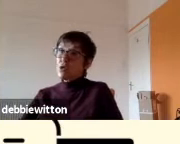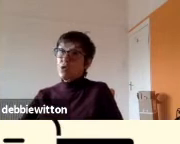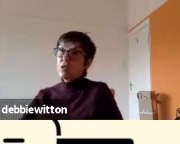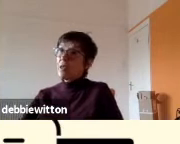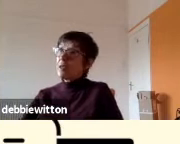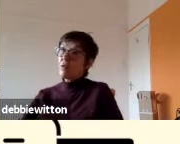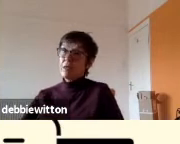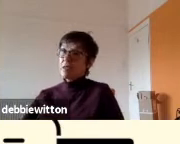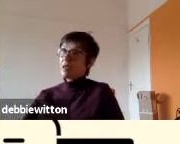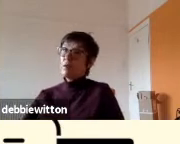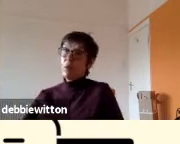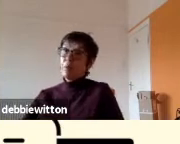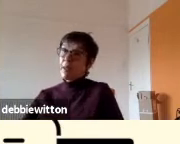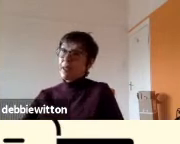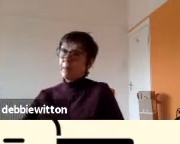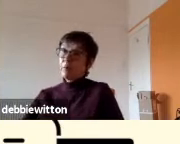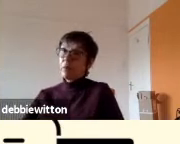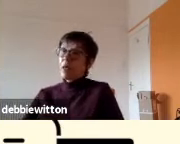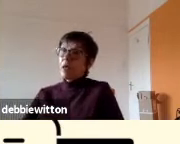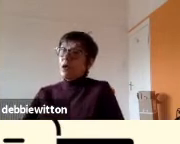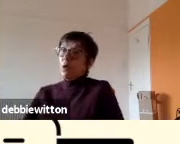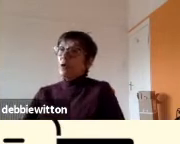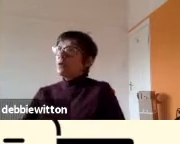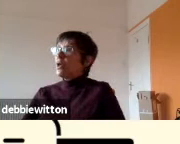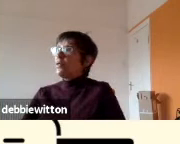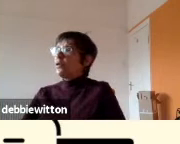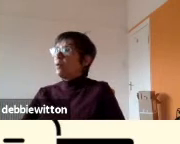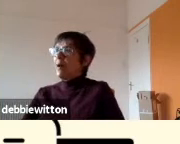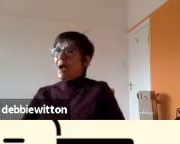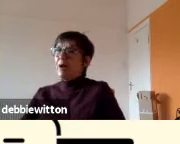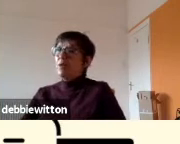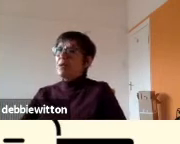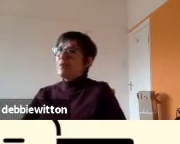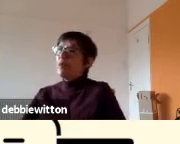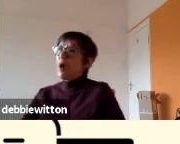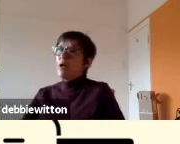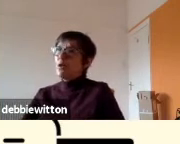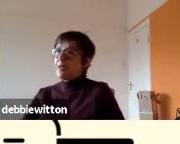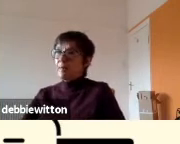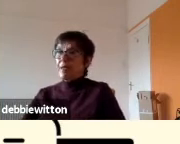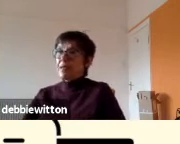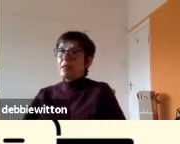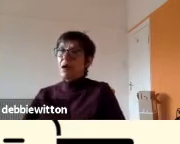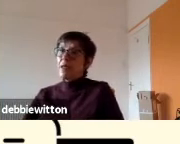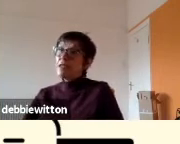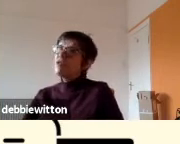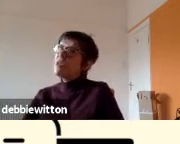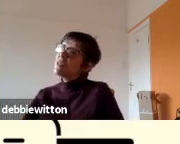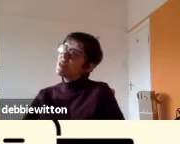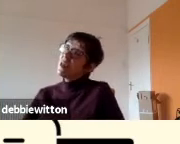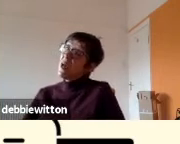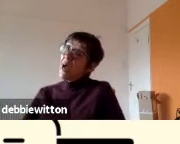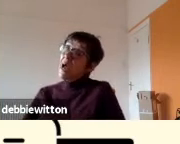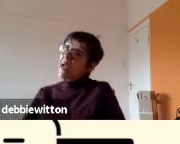reduced emissions and increasing well-being. We also thought about how can we support our local independent high